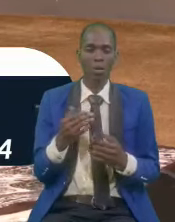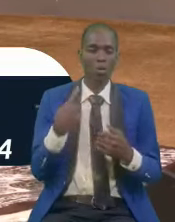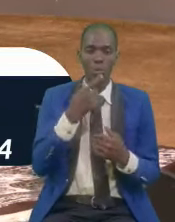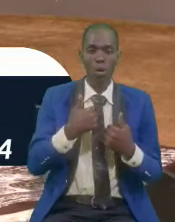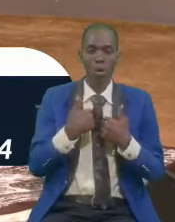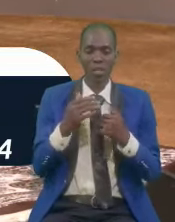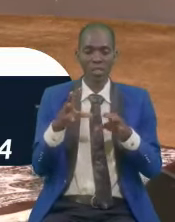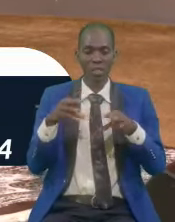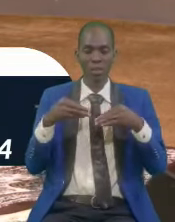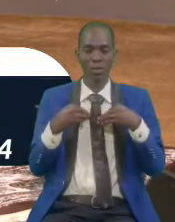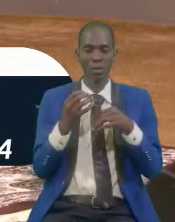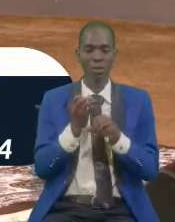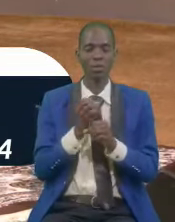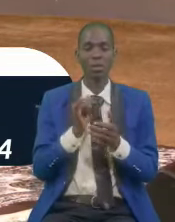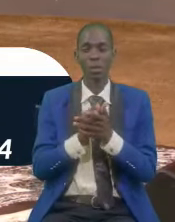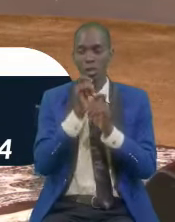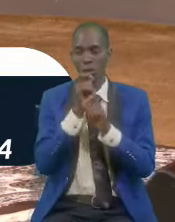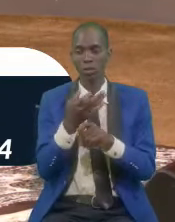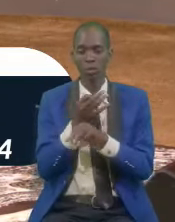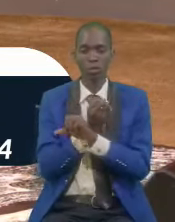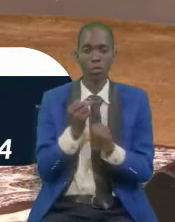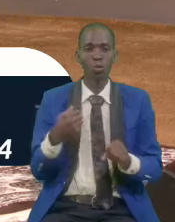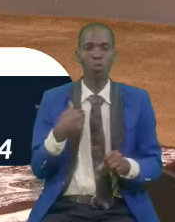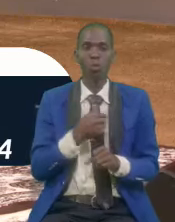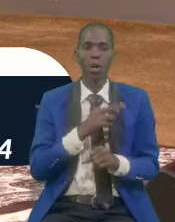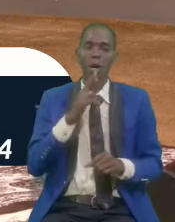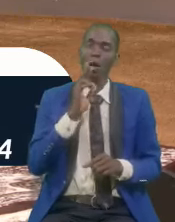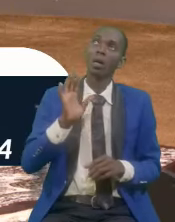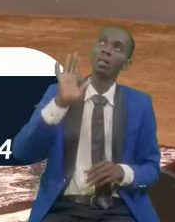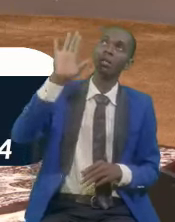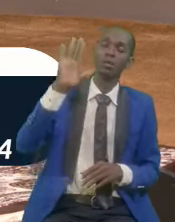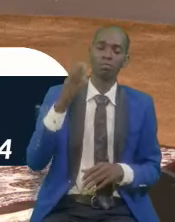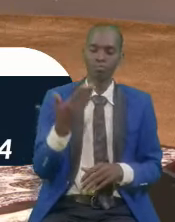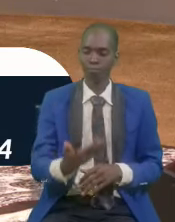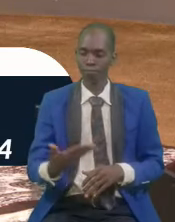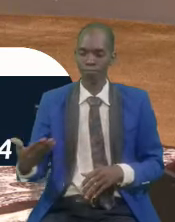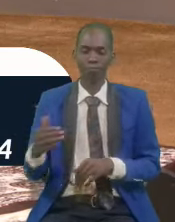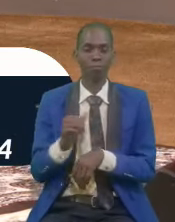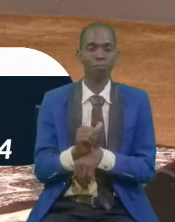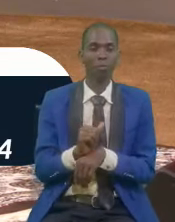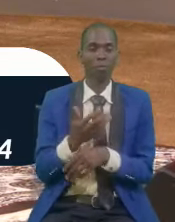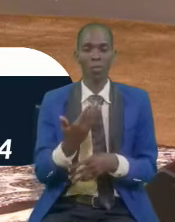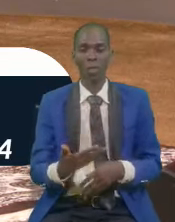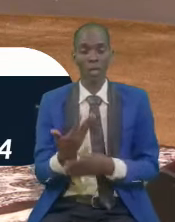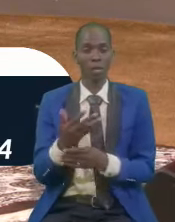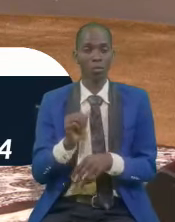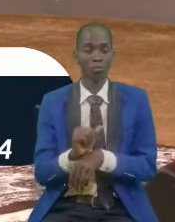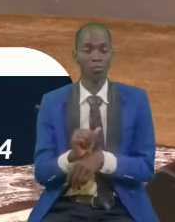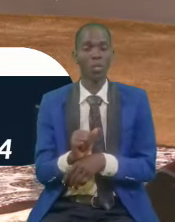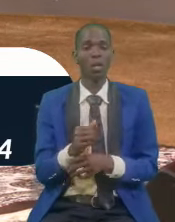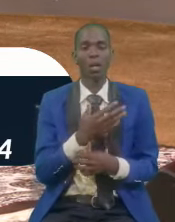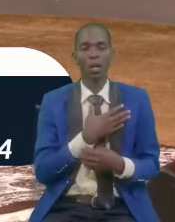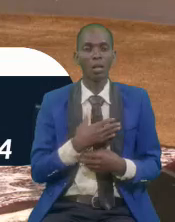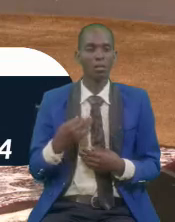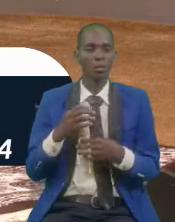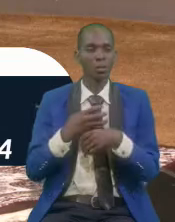salvation, we are his workmanship, created in Christ Jesus unto good